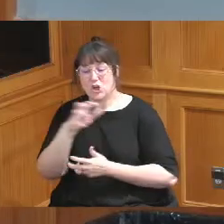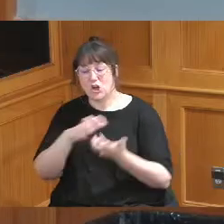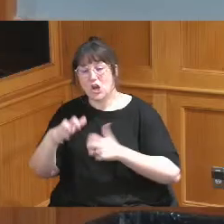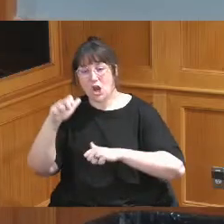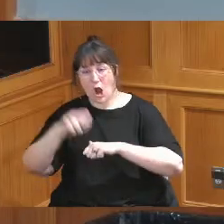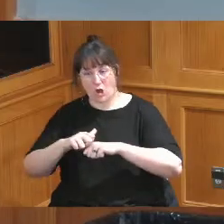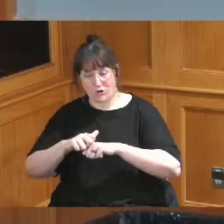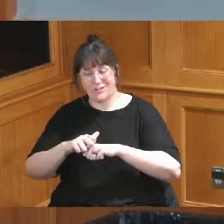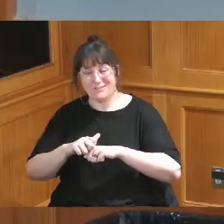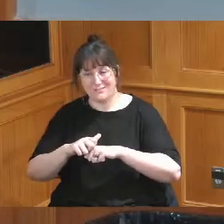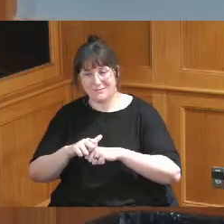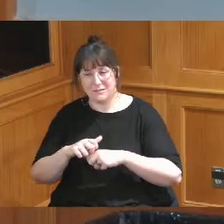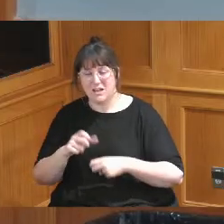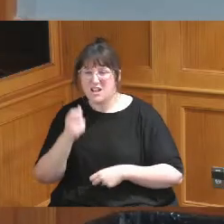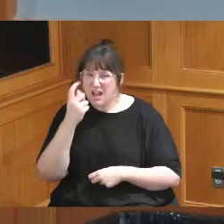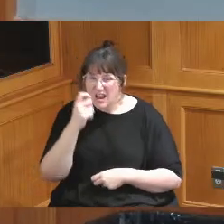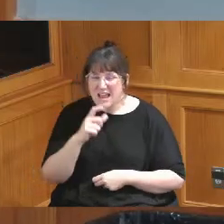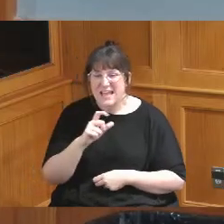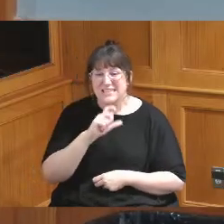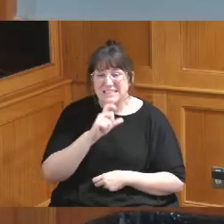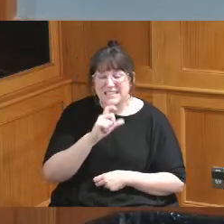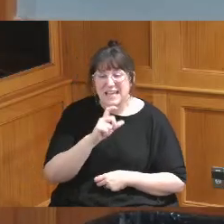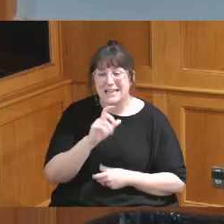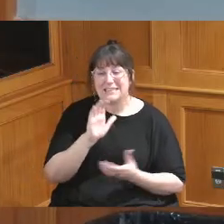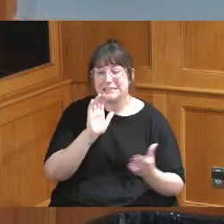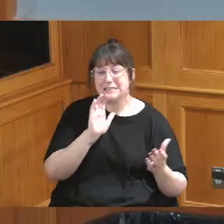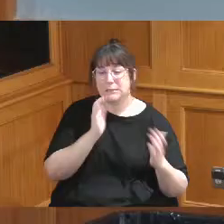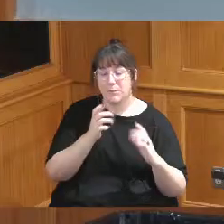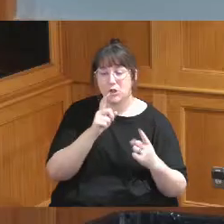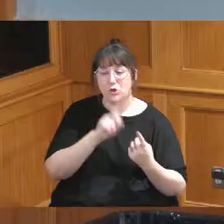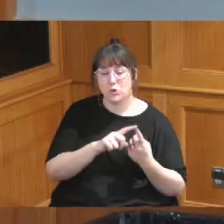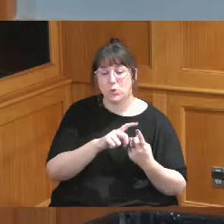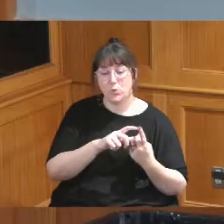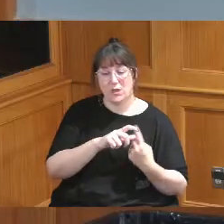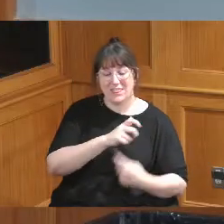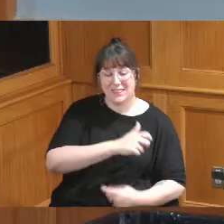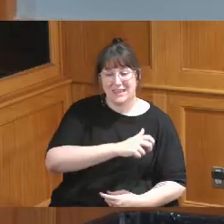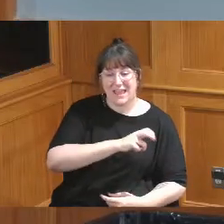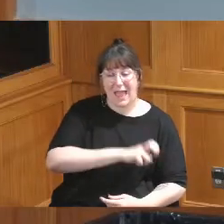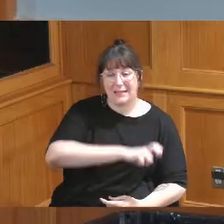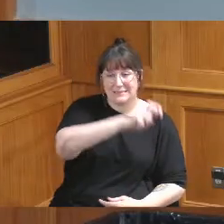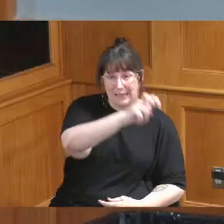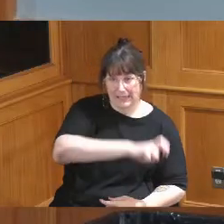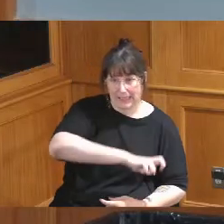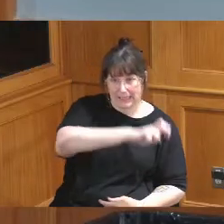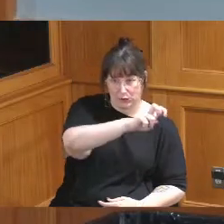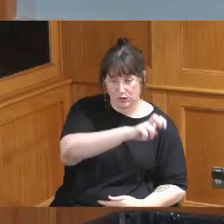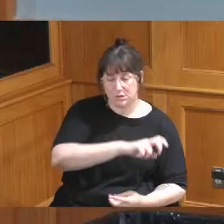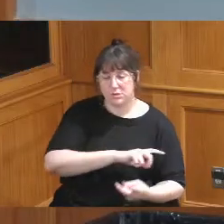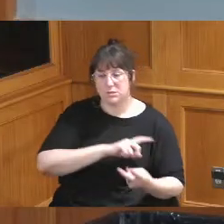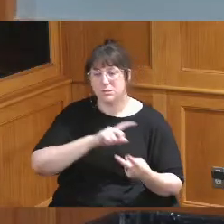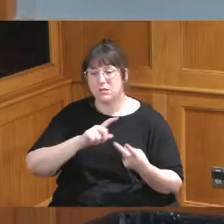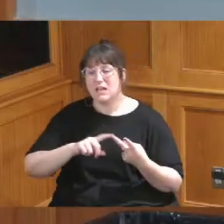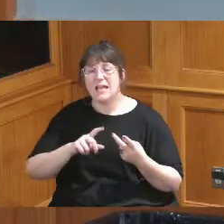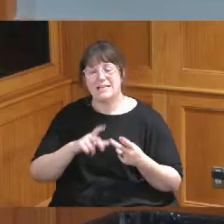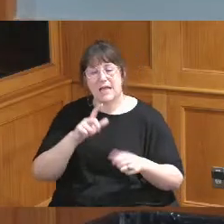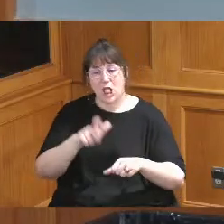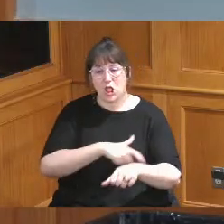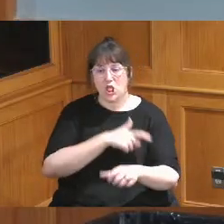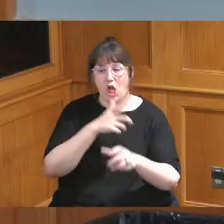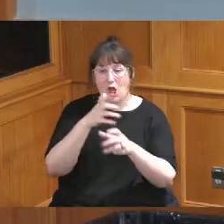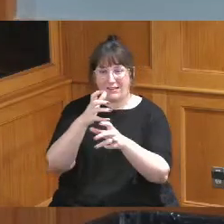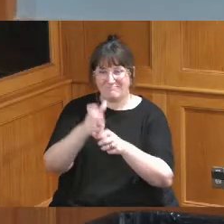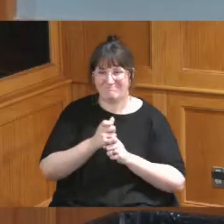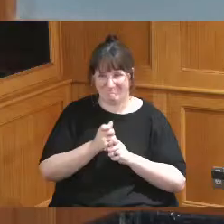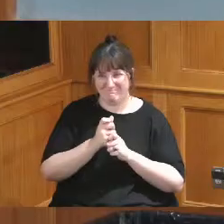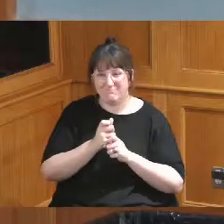is similar to the escalators in that it also has long lead procurement time. So that's why it's